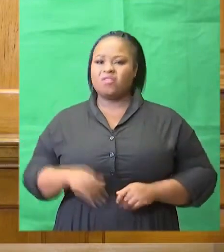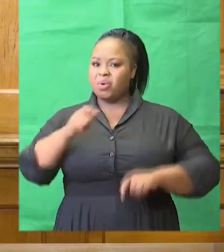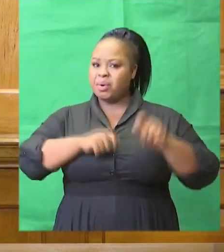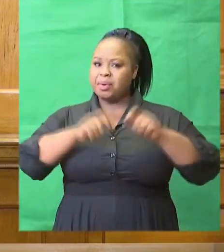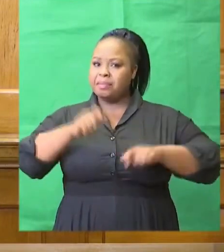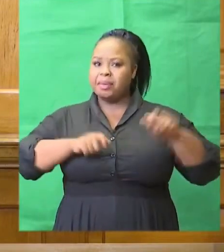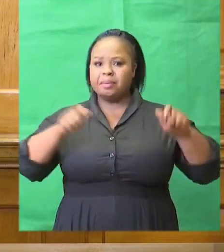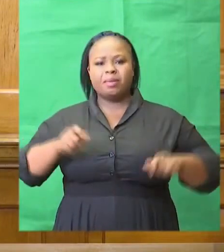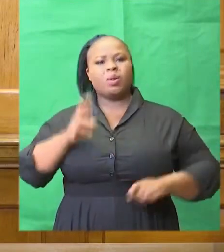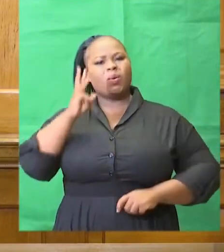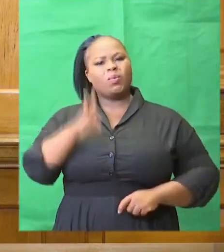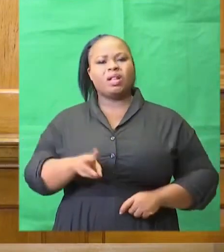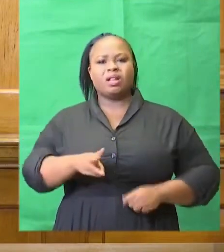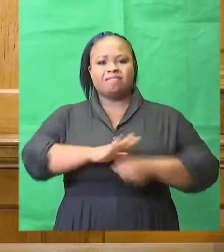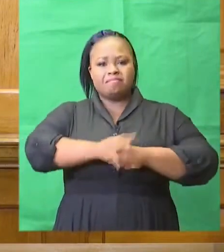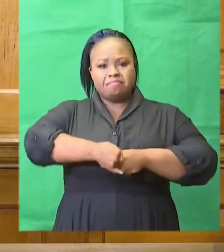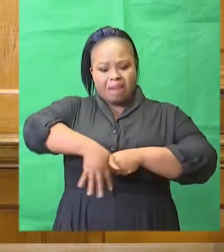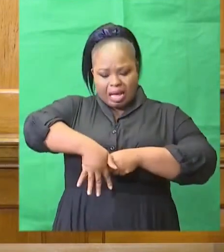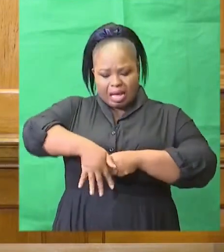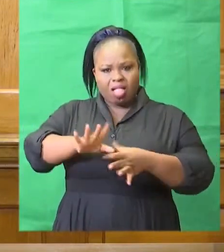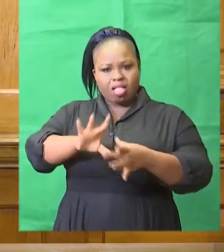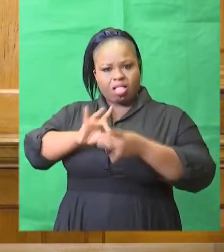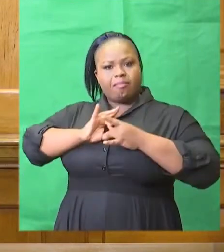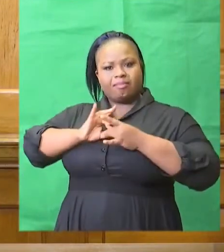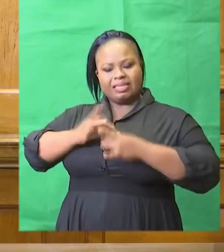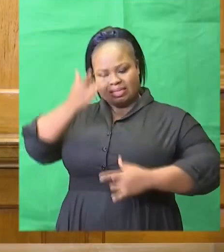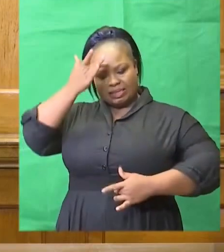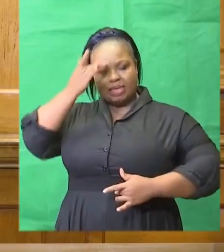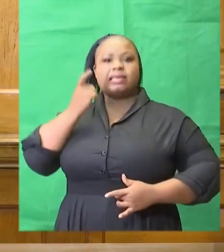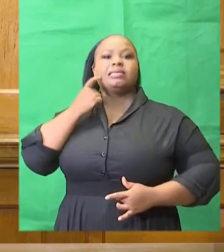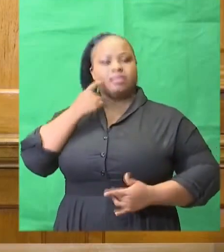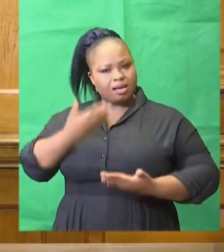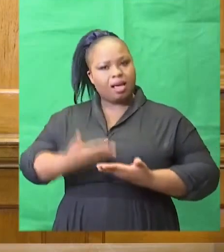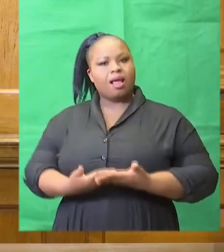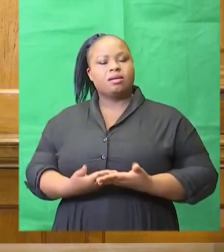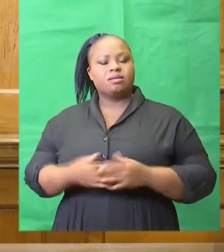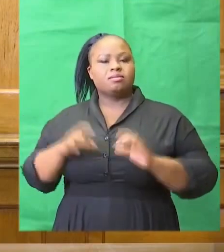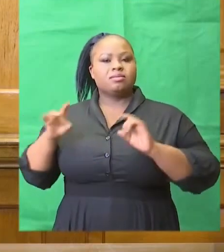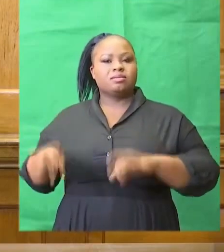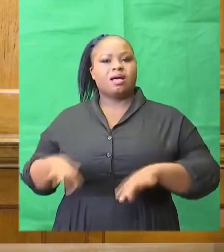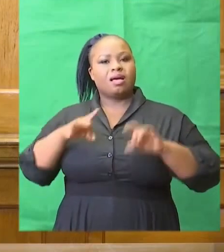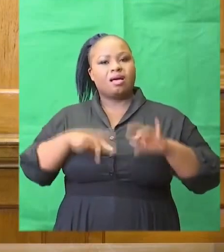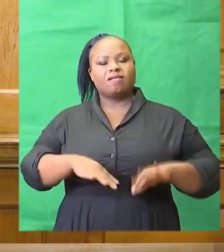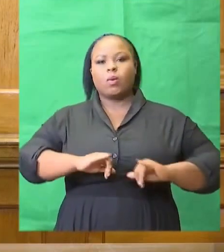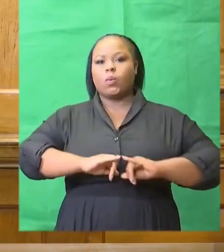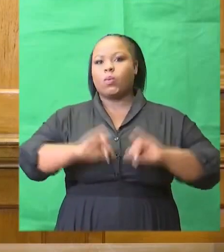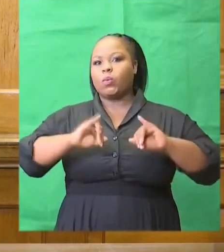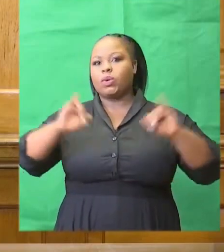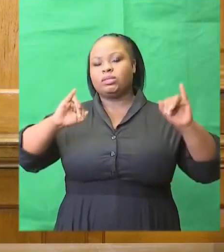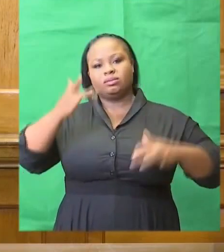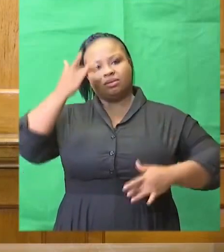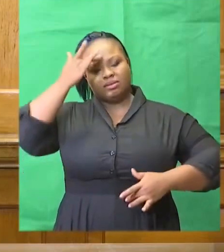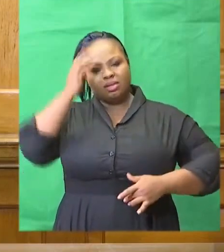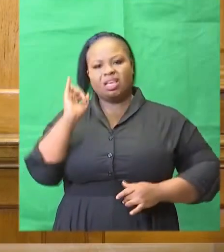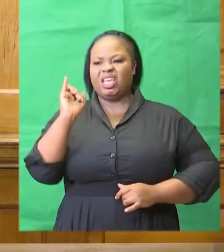people to new variants and will continue to suffer new waves of